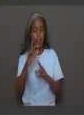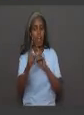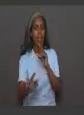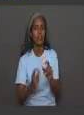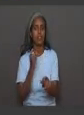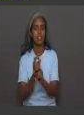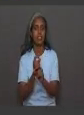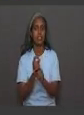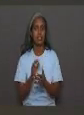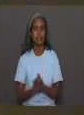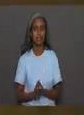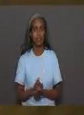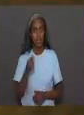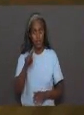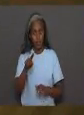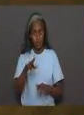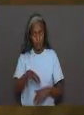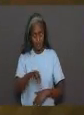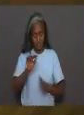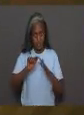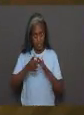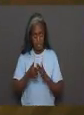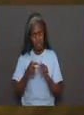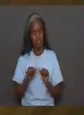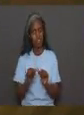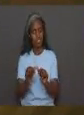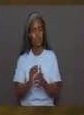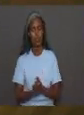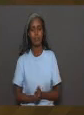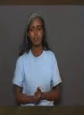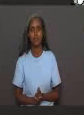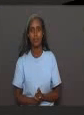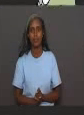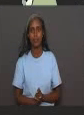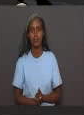in 5 years? You may get started right away.